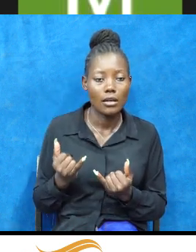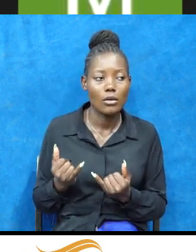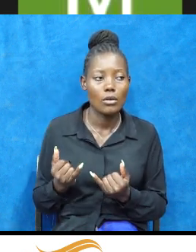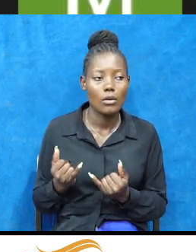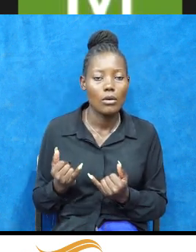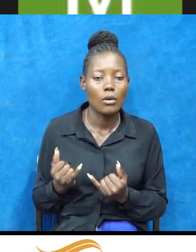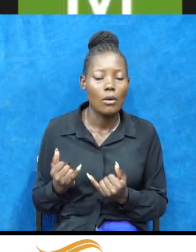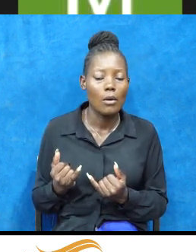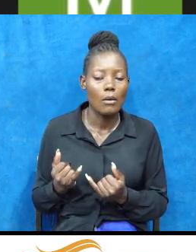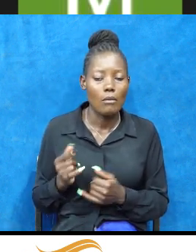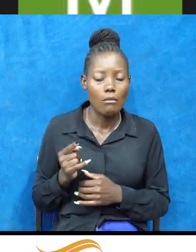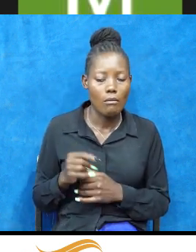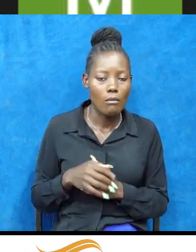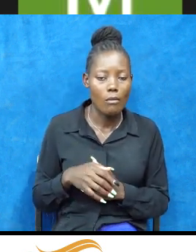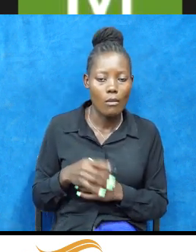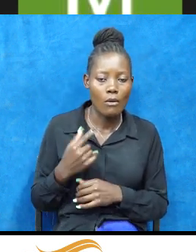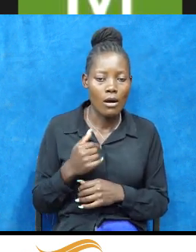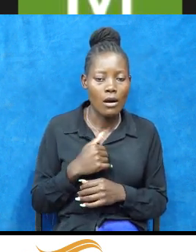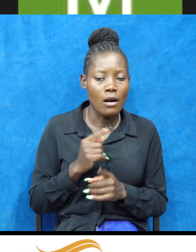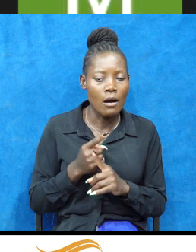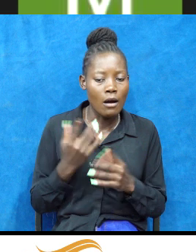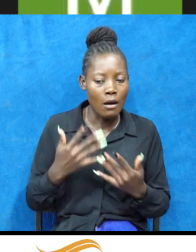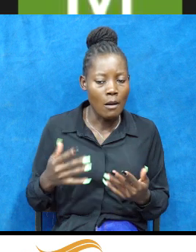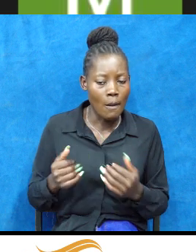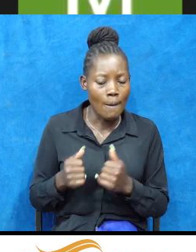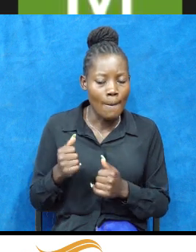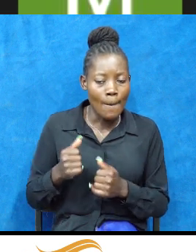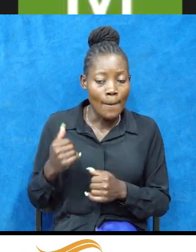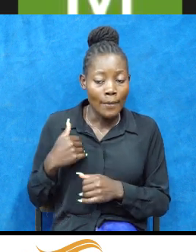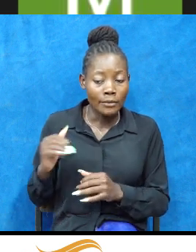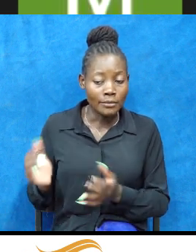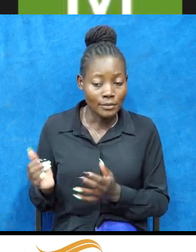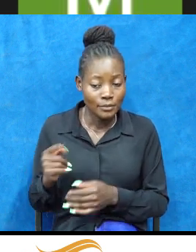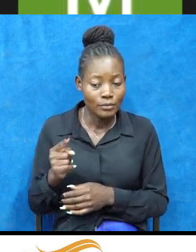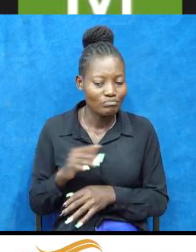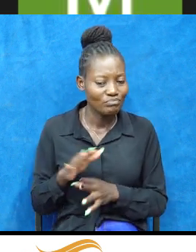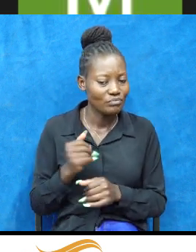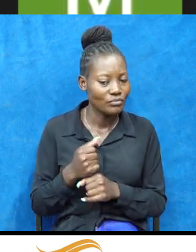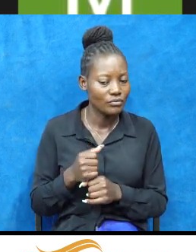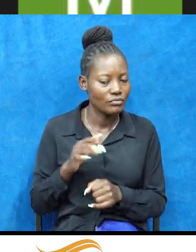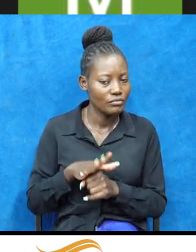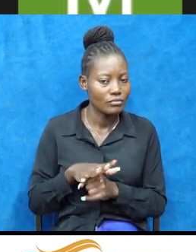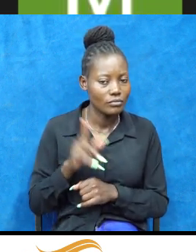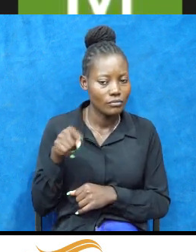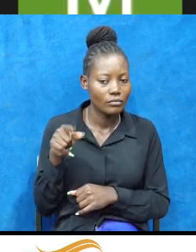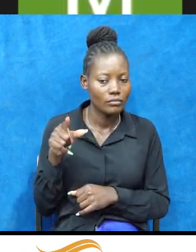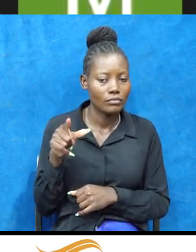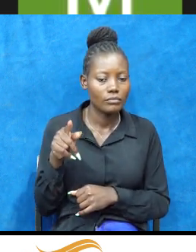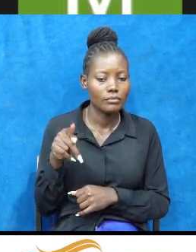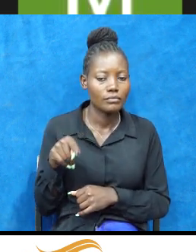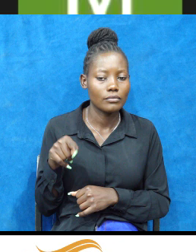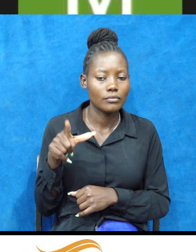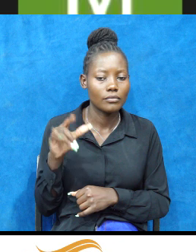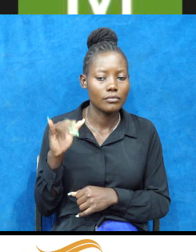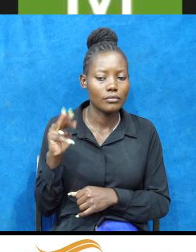is a great way to do that. I would urge you not to overdo the plyometrics,